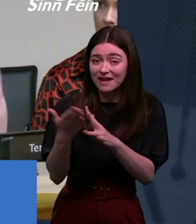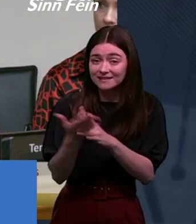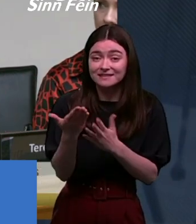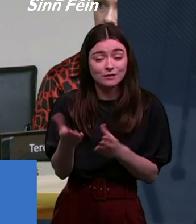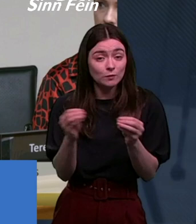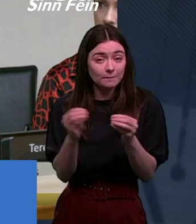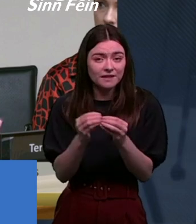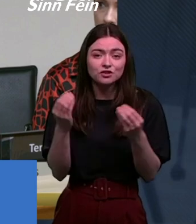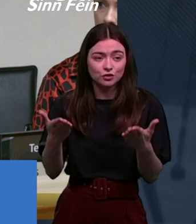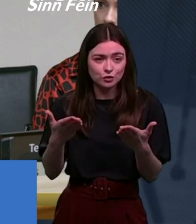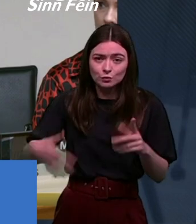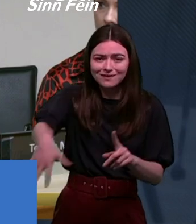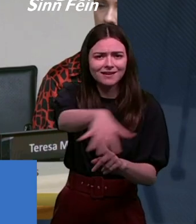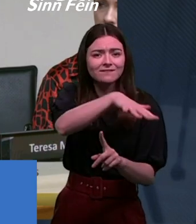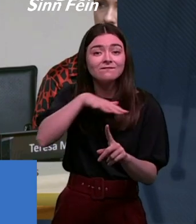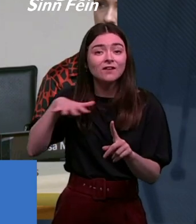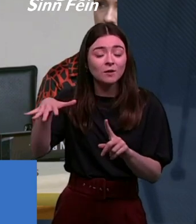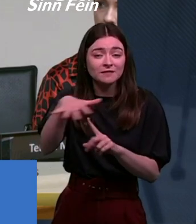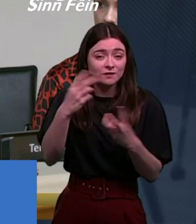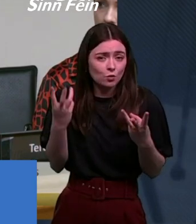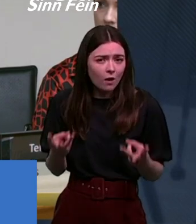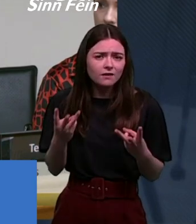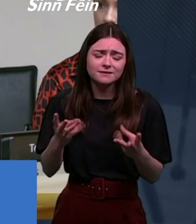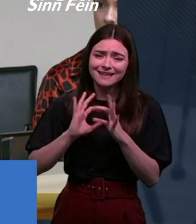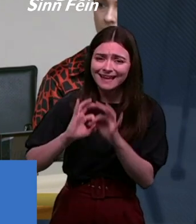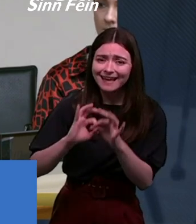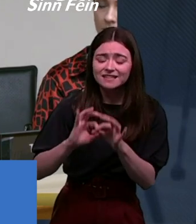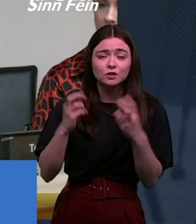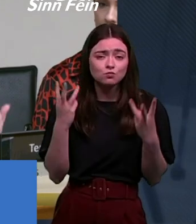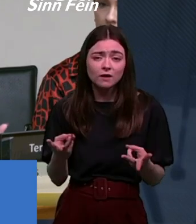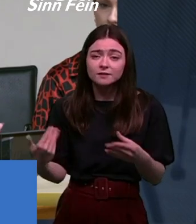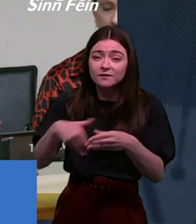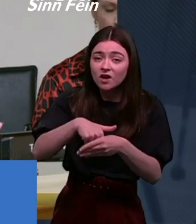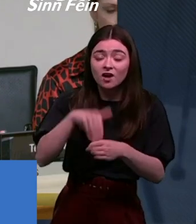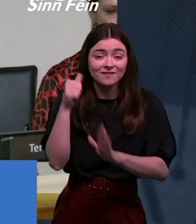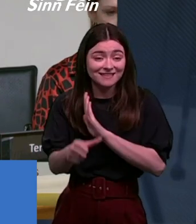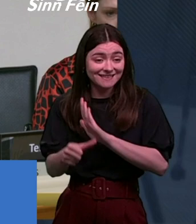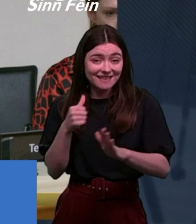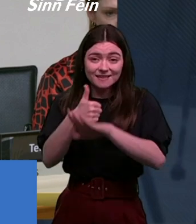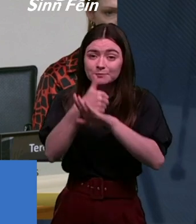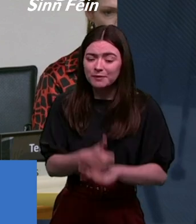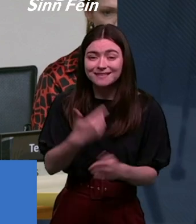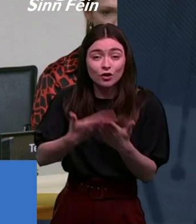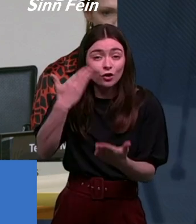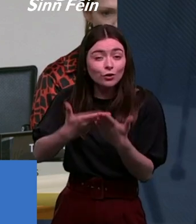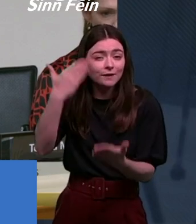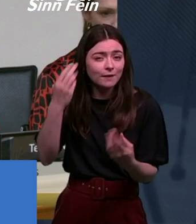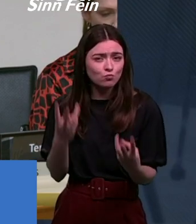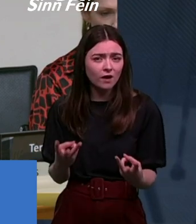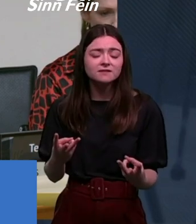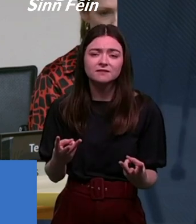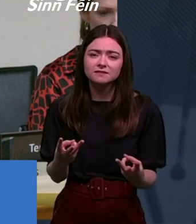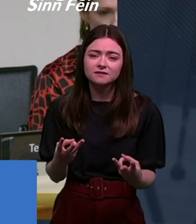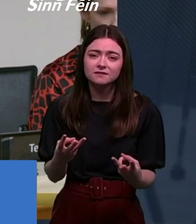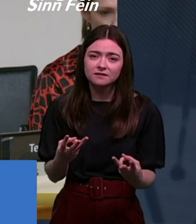we said, to the environments that they want, to engage in the skills-based learning that they want. That's